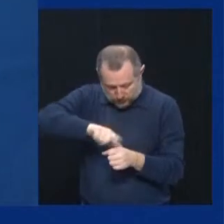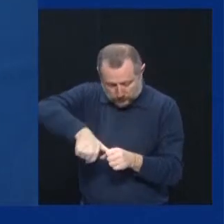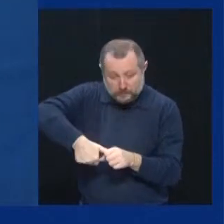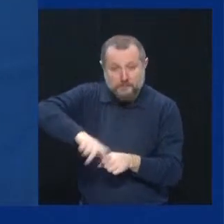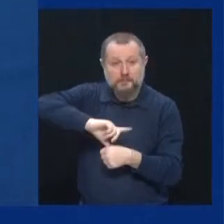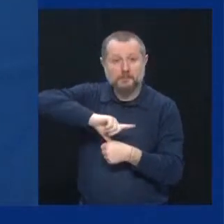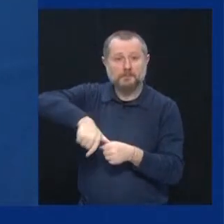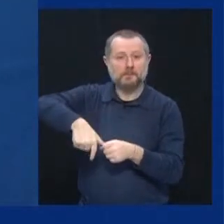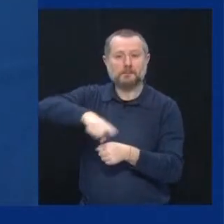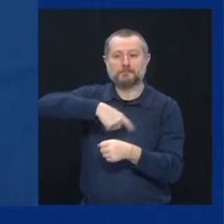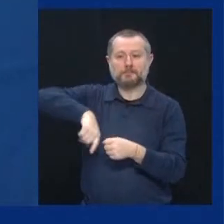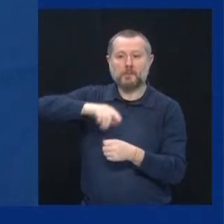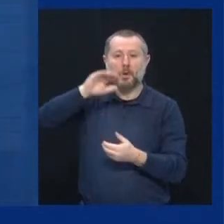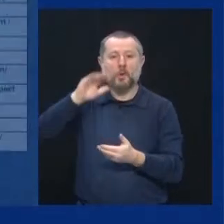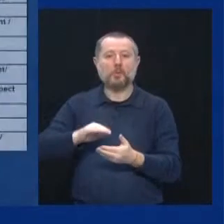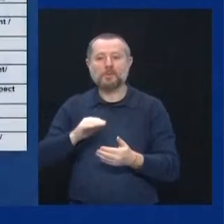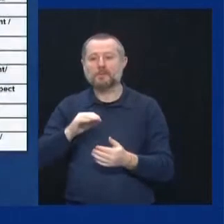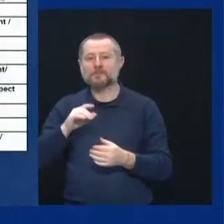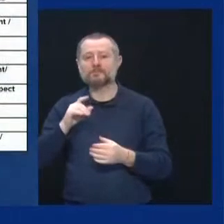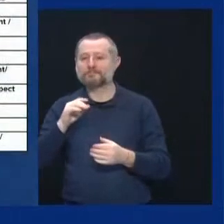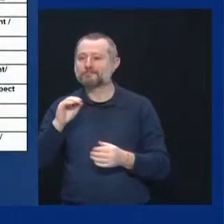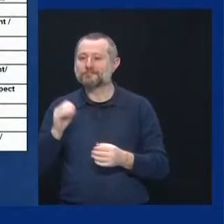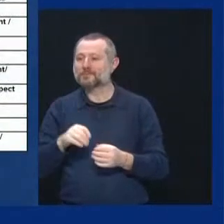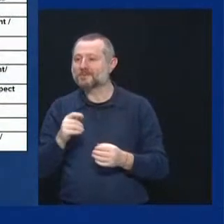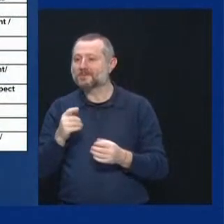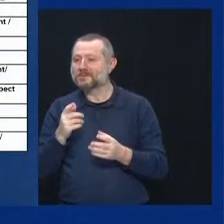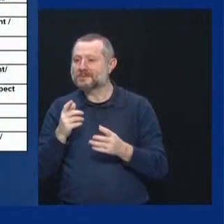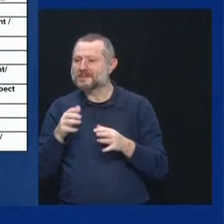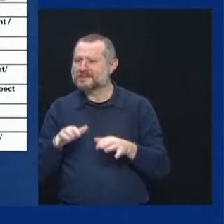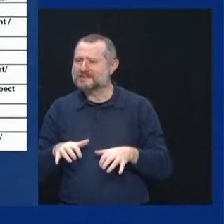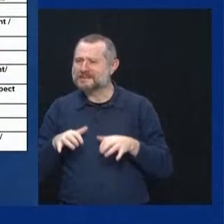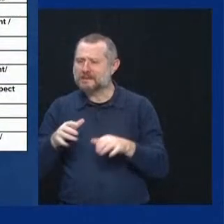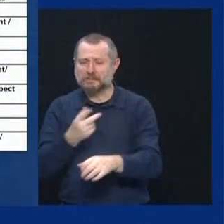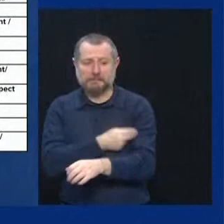low vaccination rates, high positivity rates.